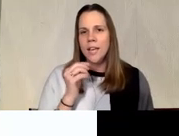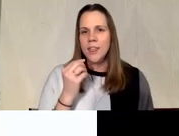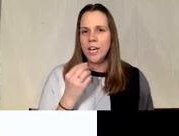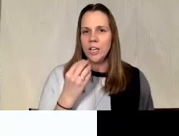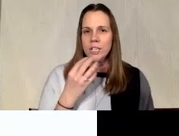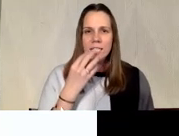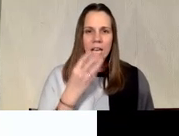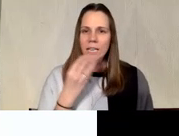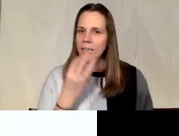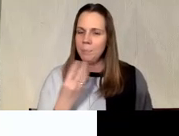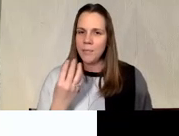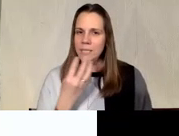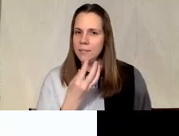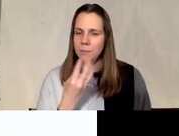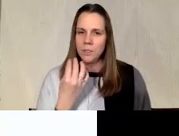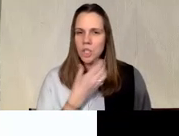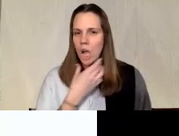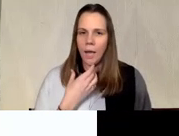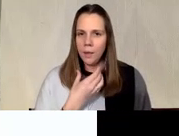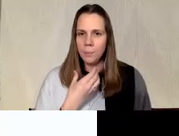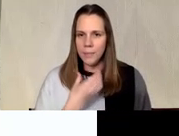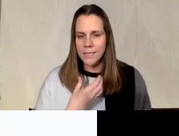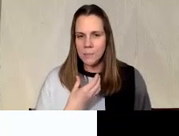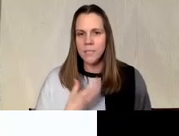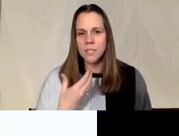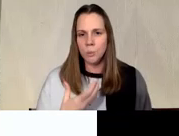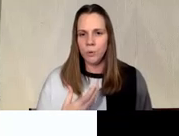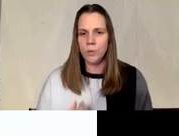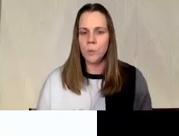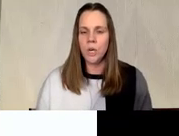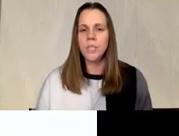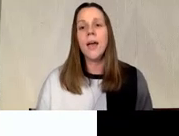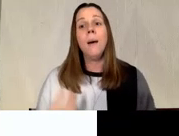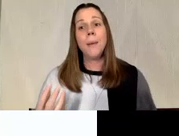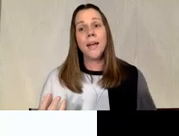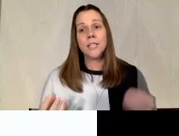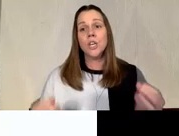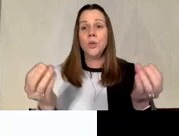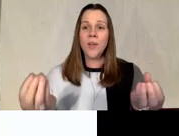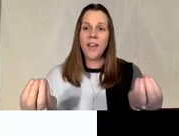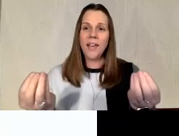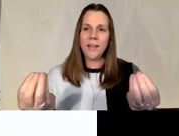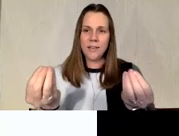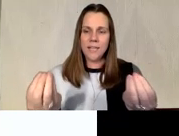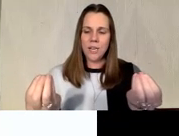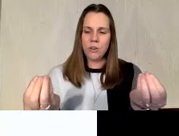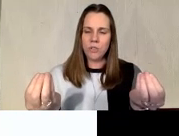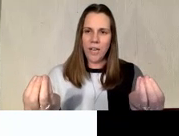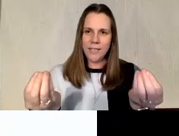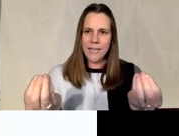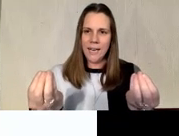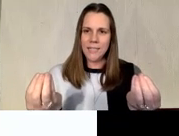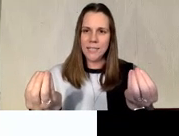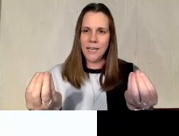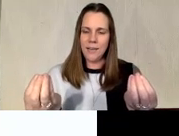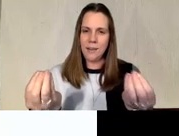control their tongue and lip and jaw placement to produce words, but you can take your